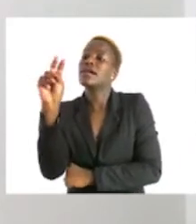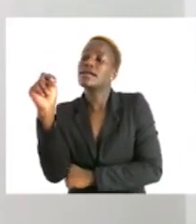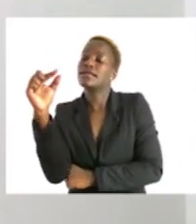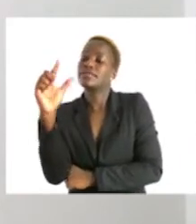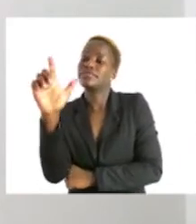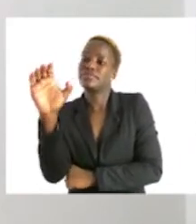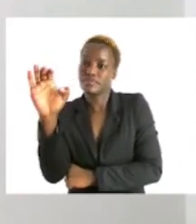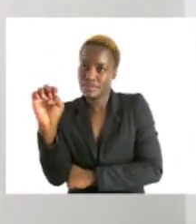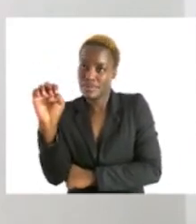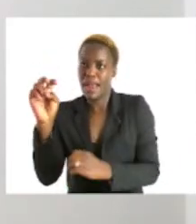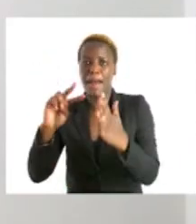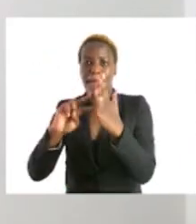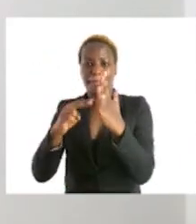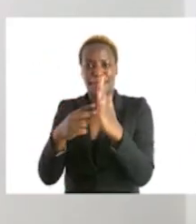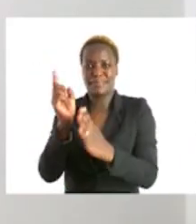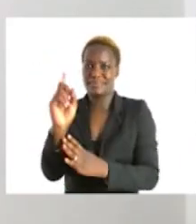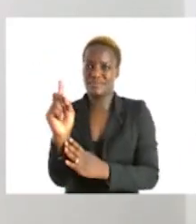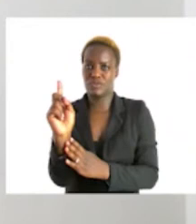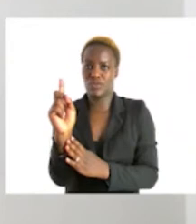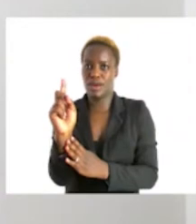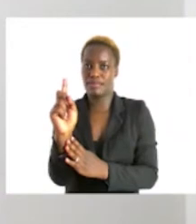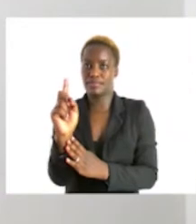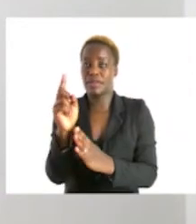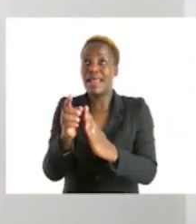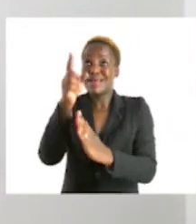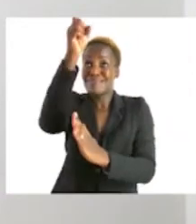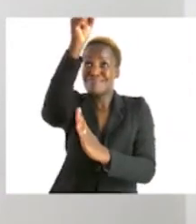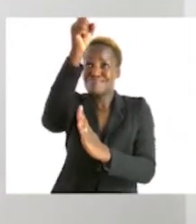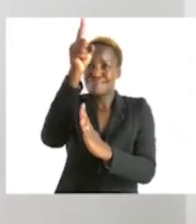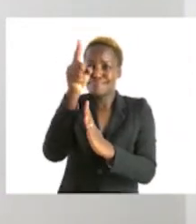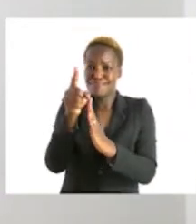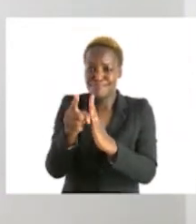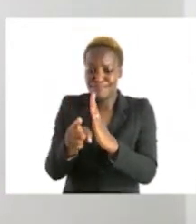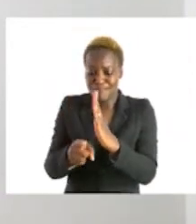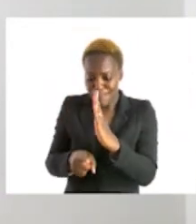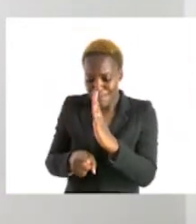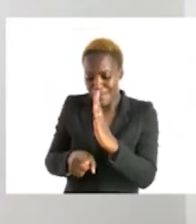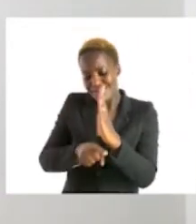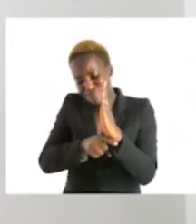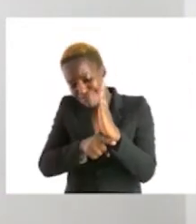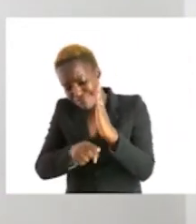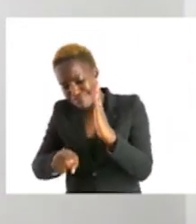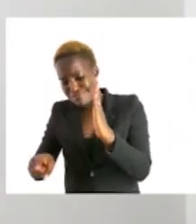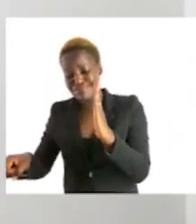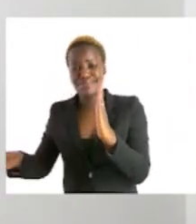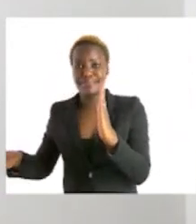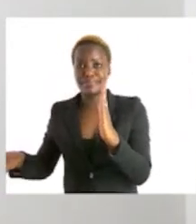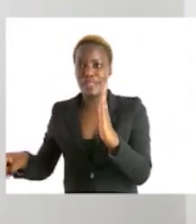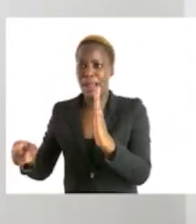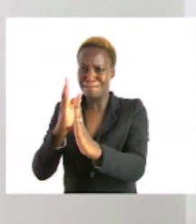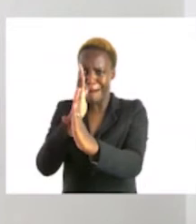draw here. The line that goes straight down and straight to the right. It has to be